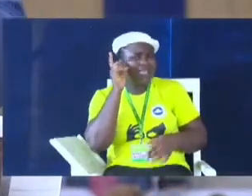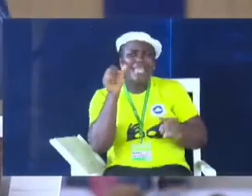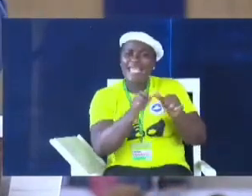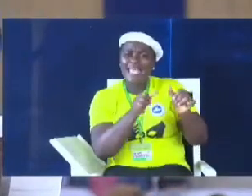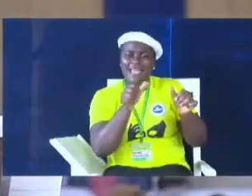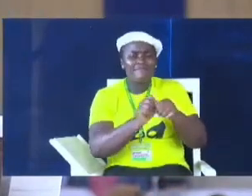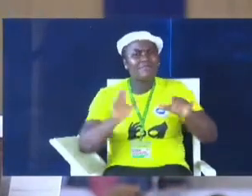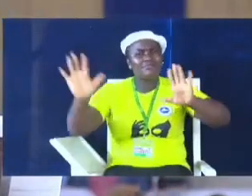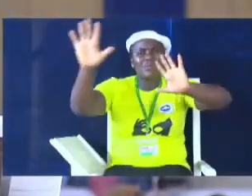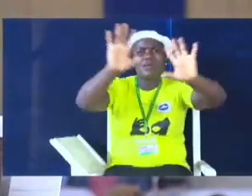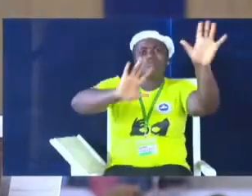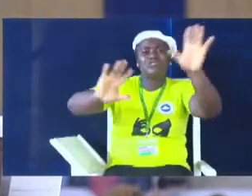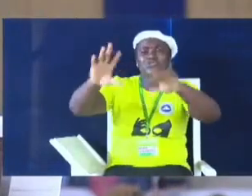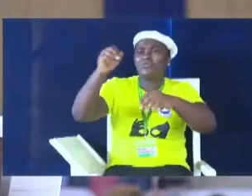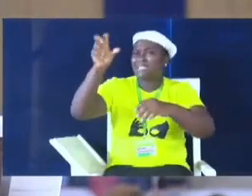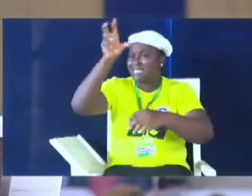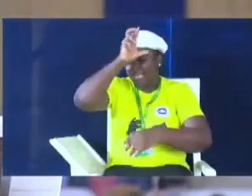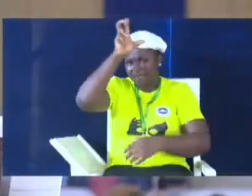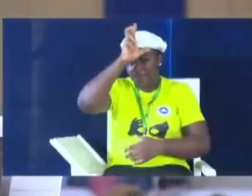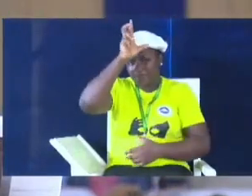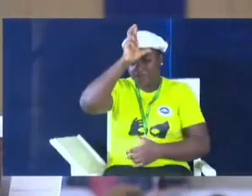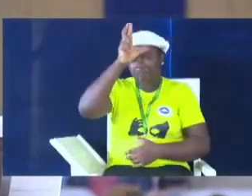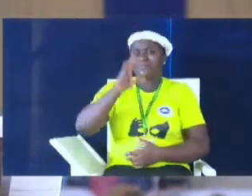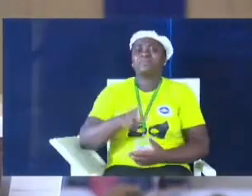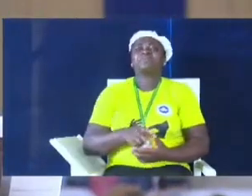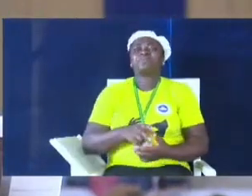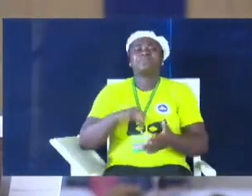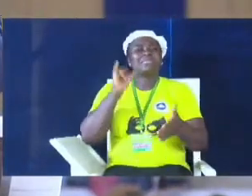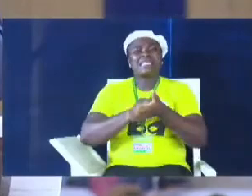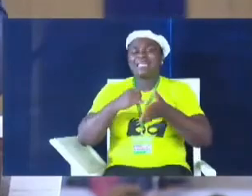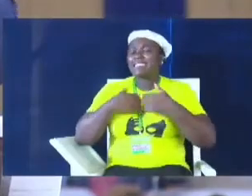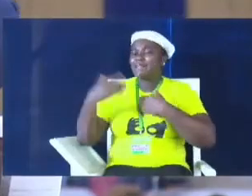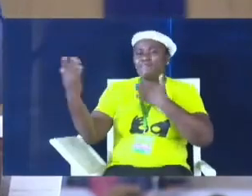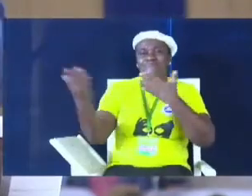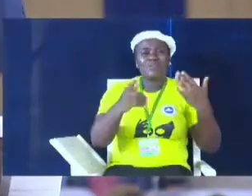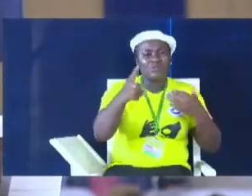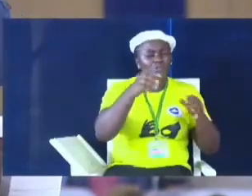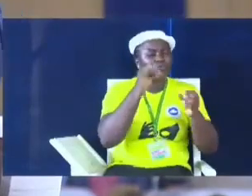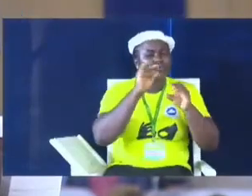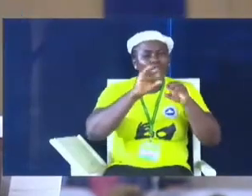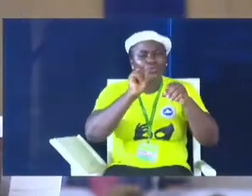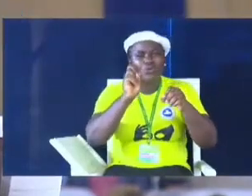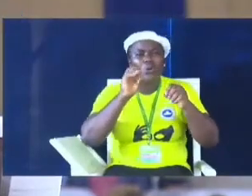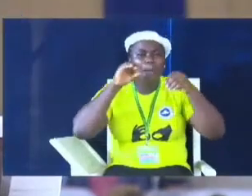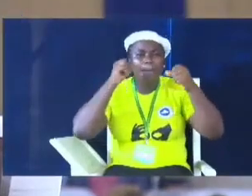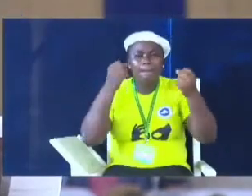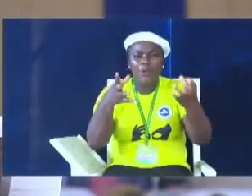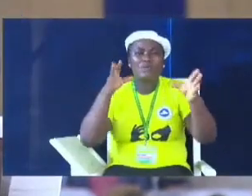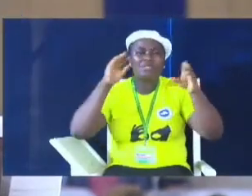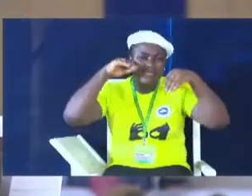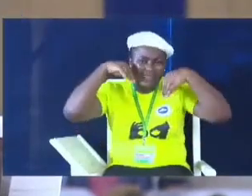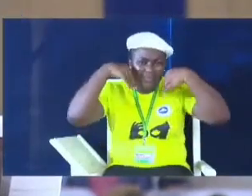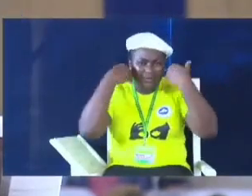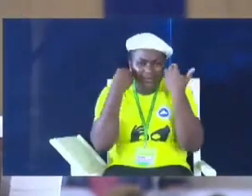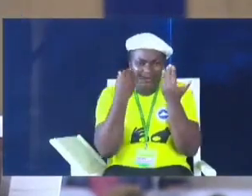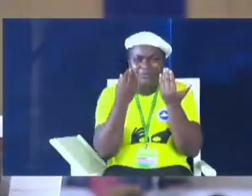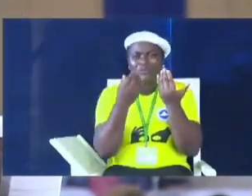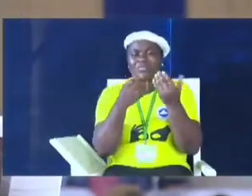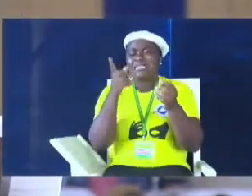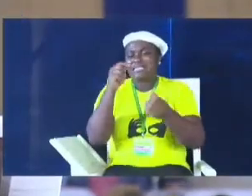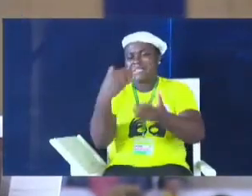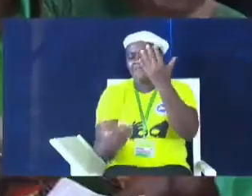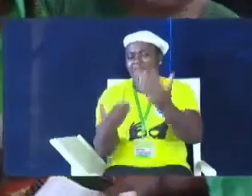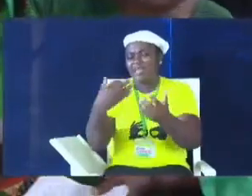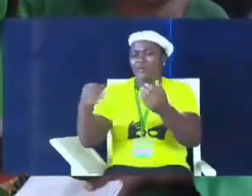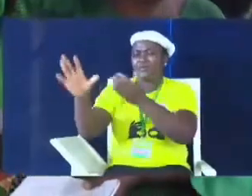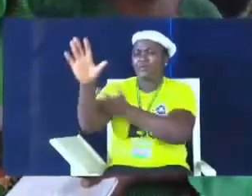every affliction of the devil that has brought you so much shame and reproach, the fire of